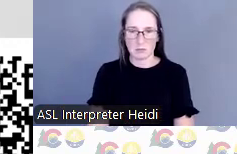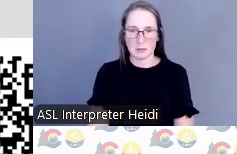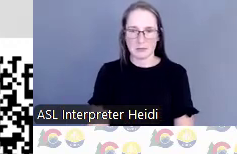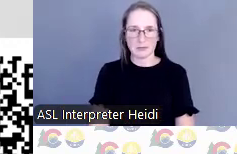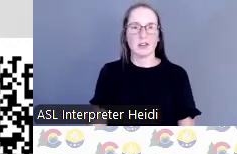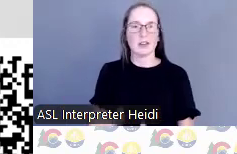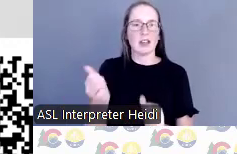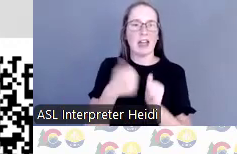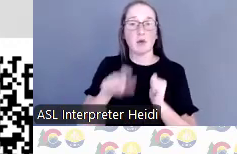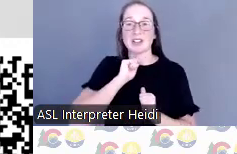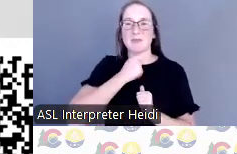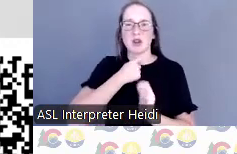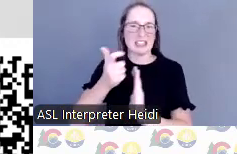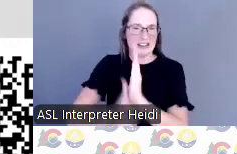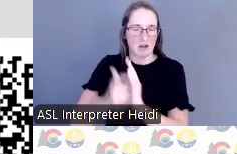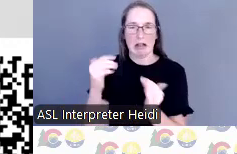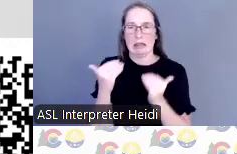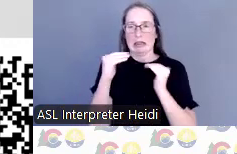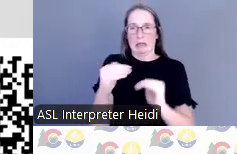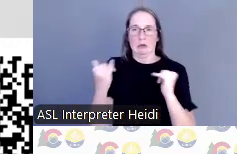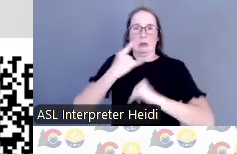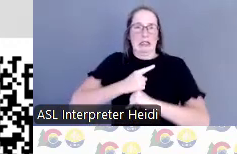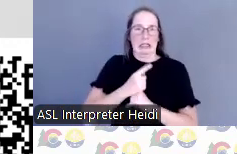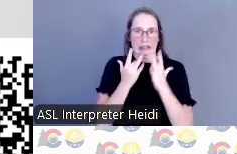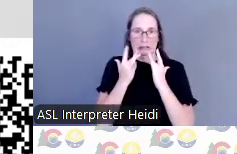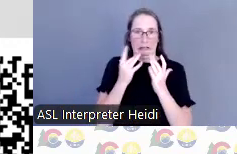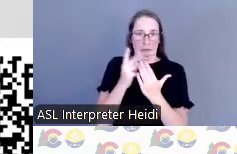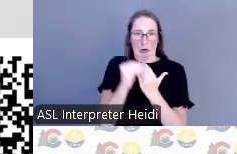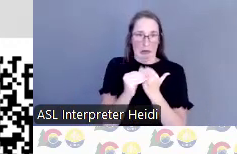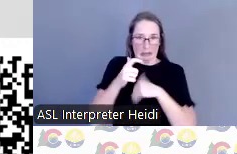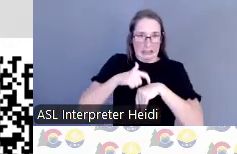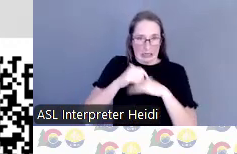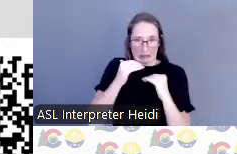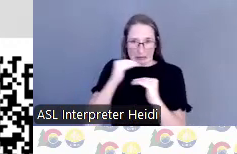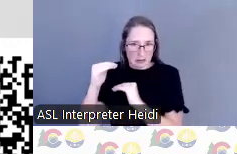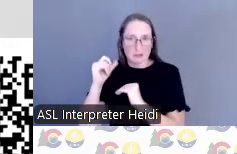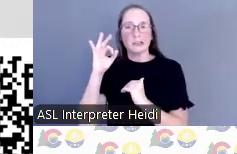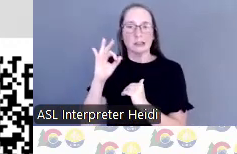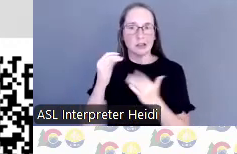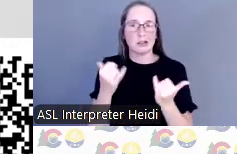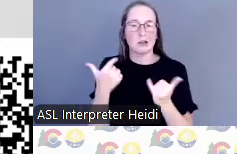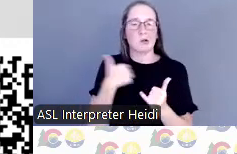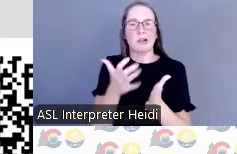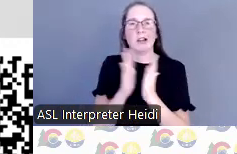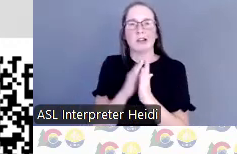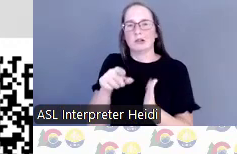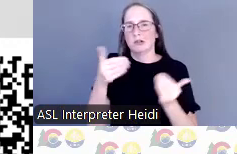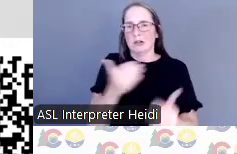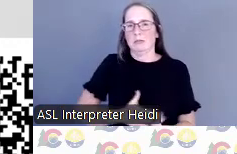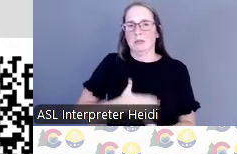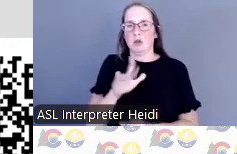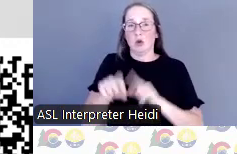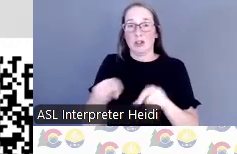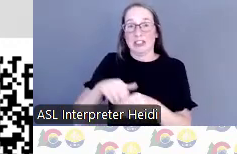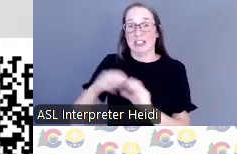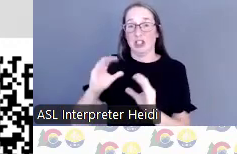a limit. Today is a tight program, so we are asking you to please put your questions in the